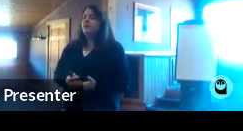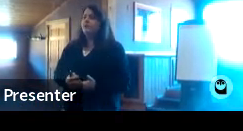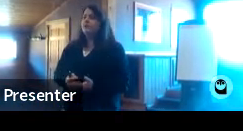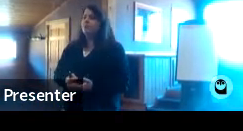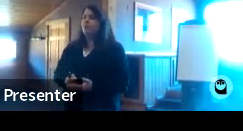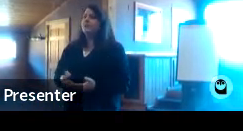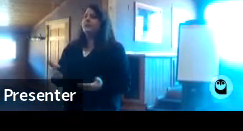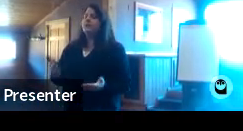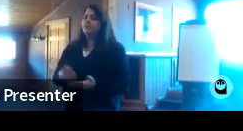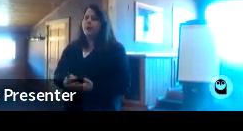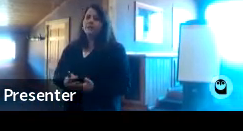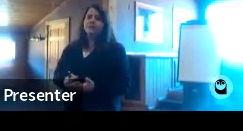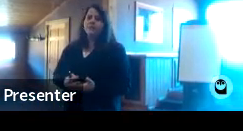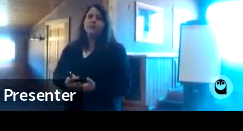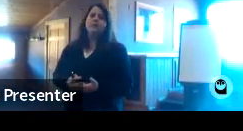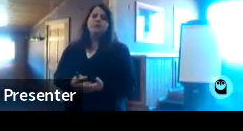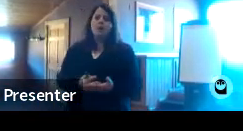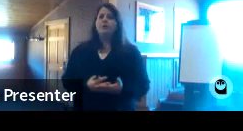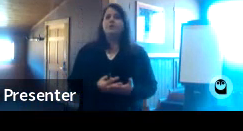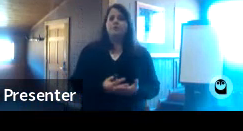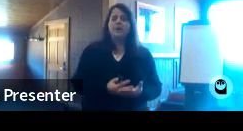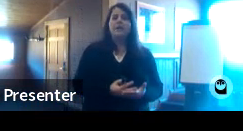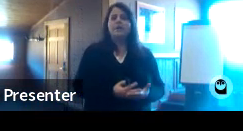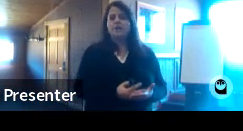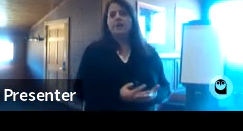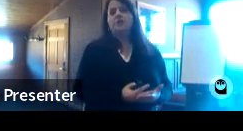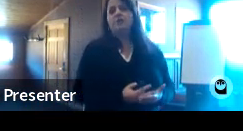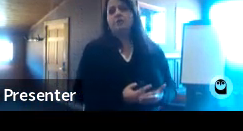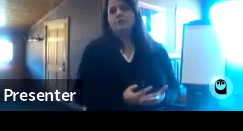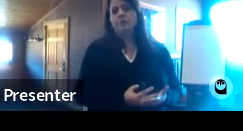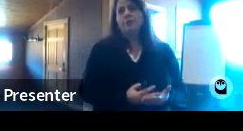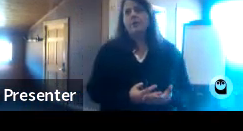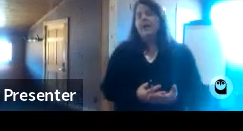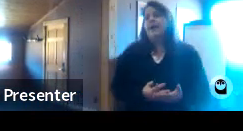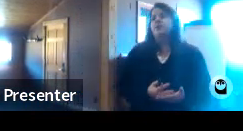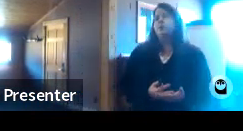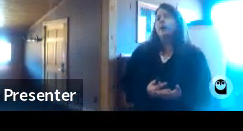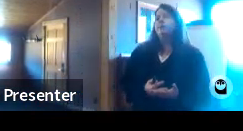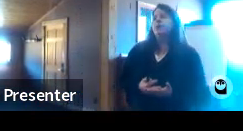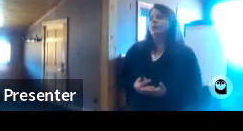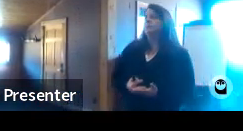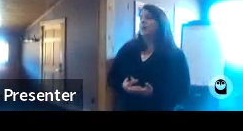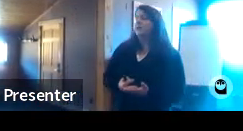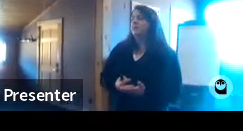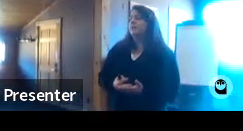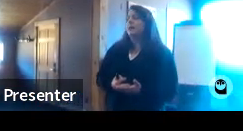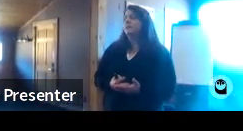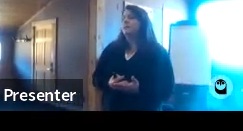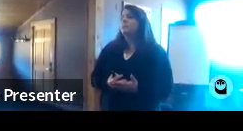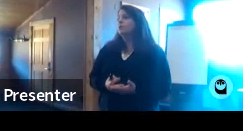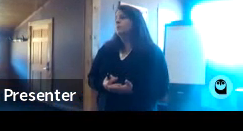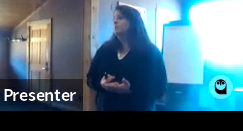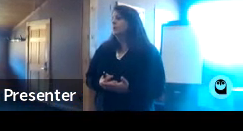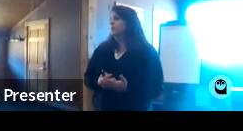that's what we have to show the court, is that you have experience, knowledge, training, education, and so forth, and you have a knowledge base